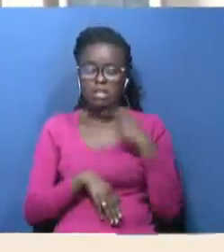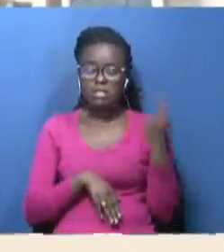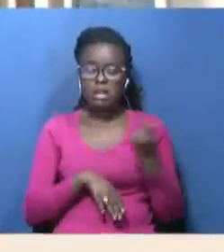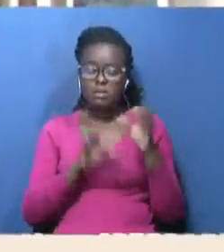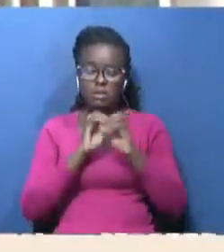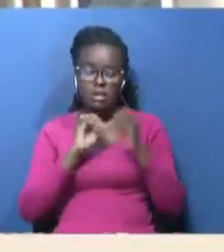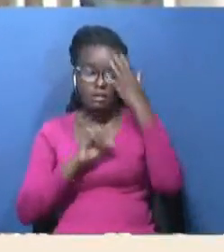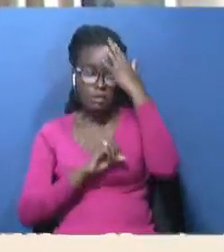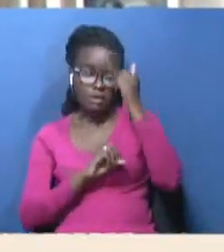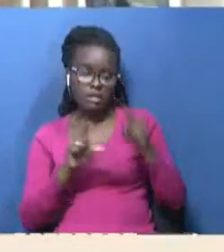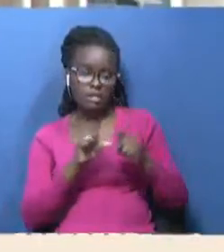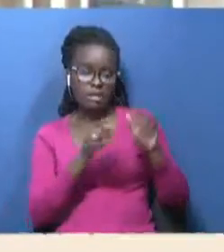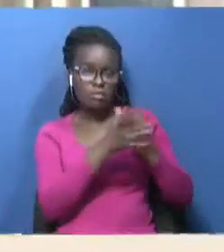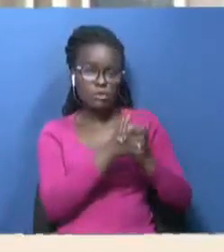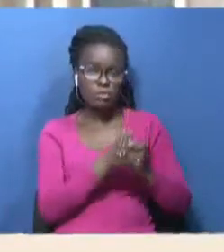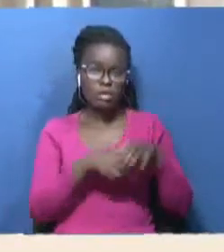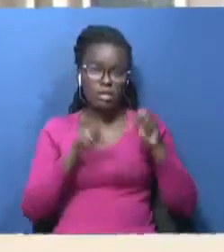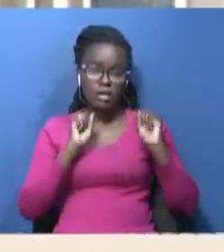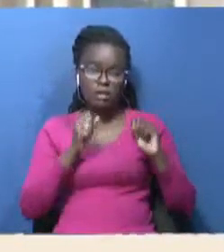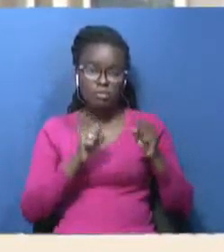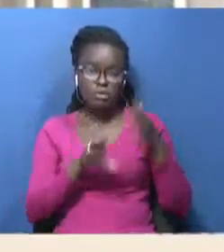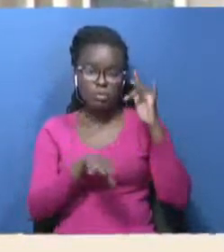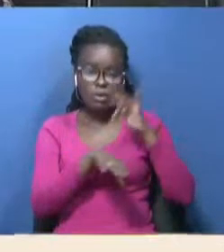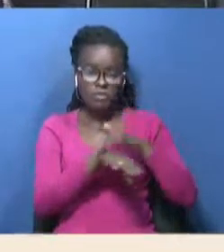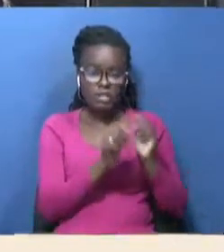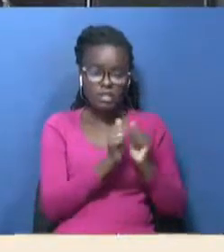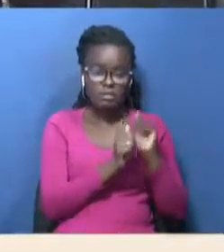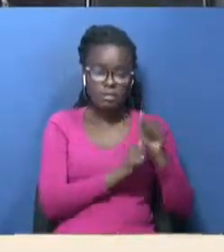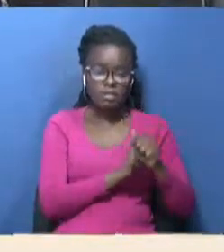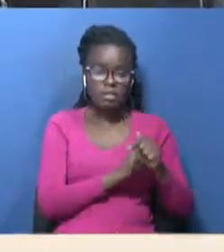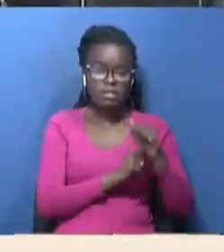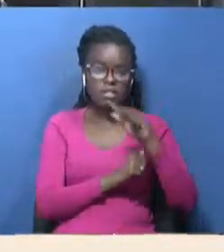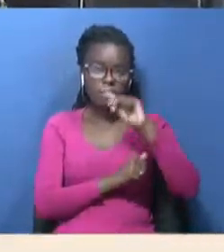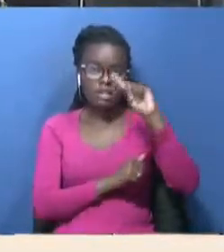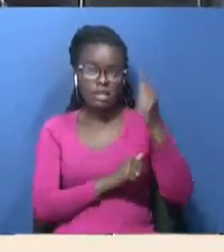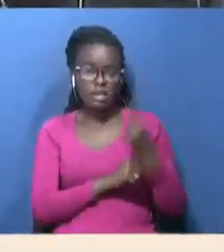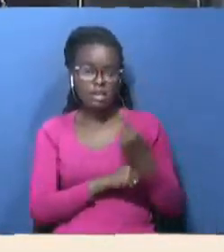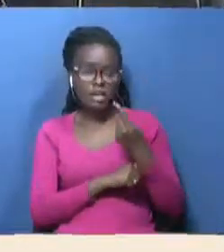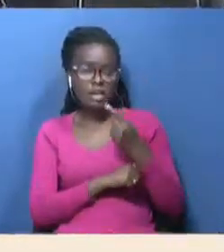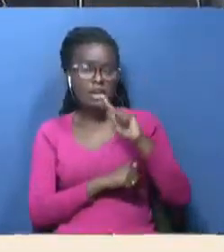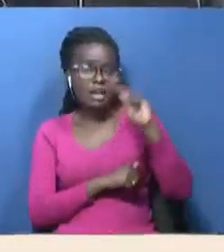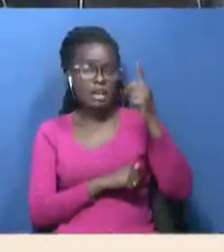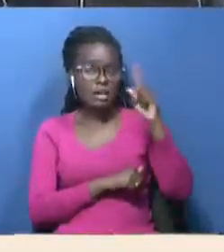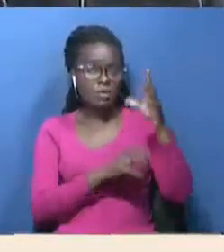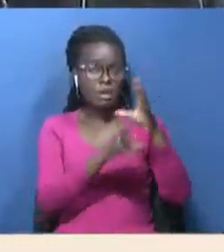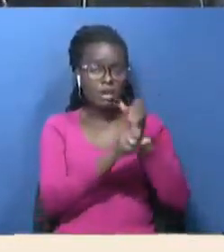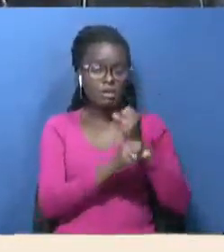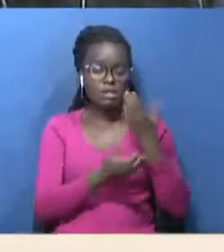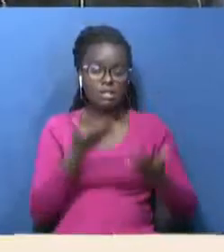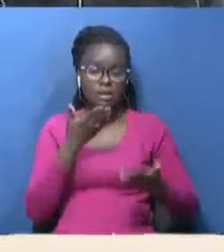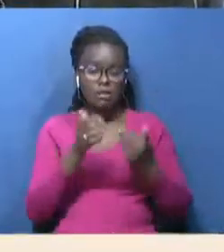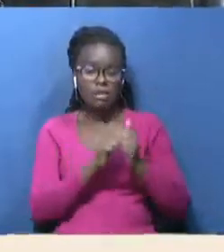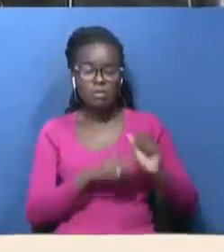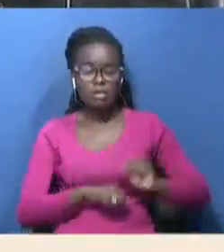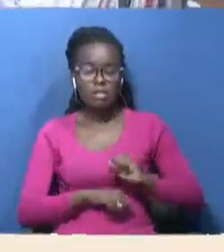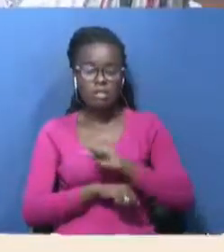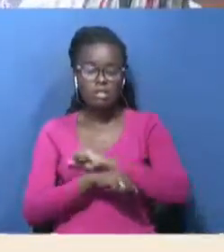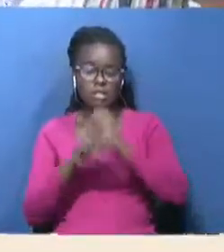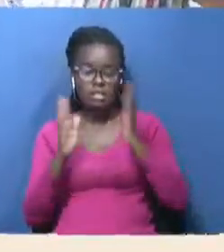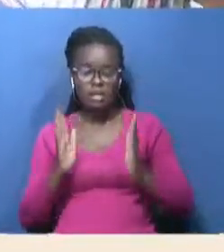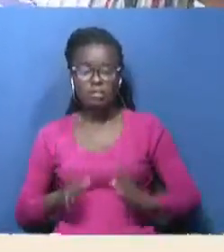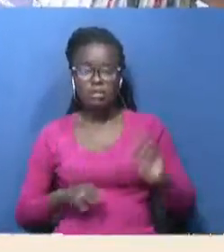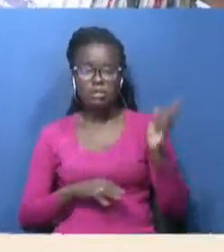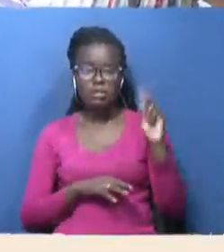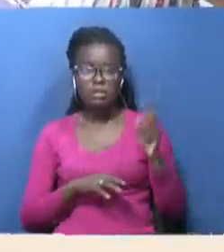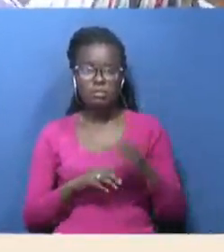kĩa Jubilee onakĩo kĩahota gũkorwo gĩkĩhutio na njĩra nene nĩ ngwatanĩro ĩno ya Kenya One Alliance, kũringana na Senator wa Nairobi Johnson Sakaja. Members